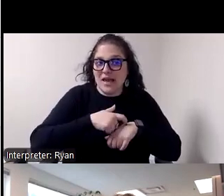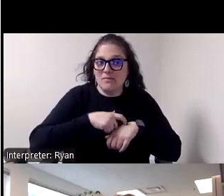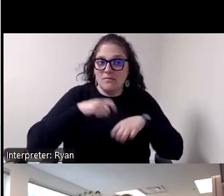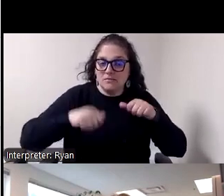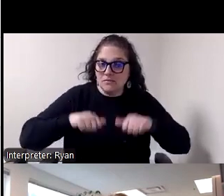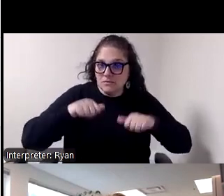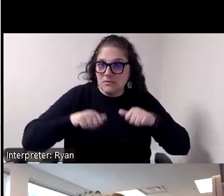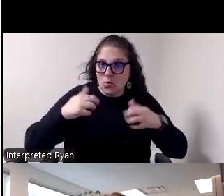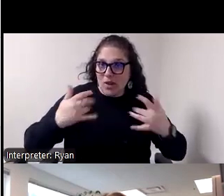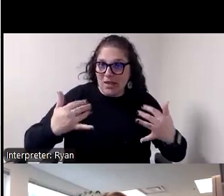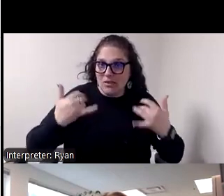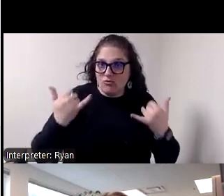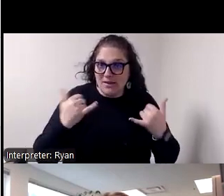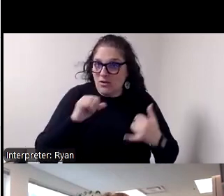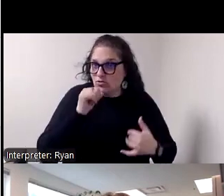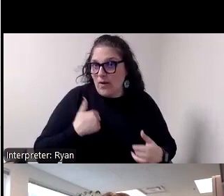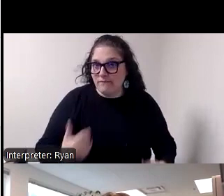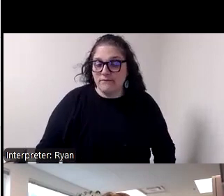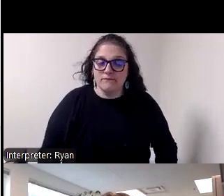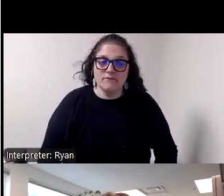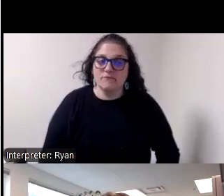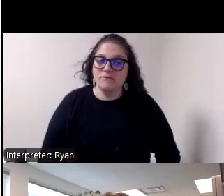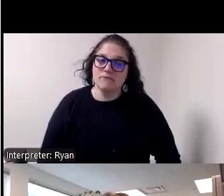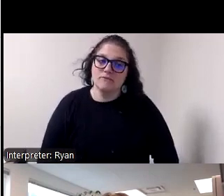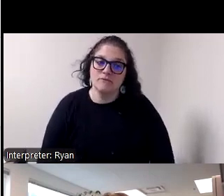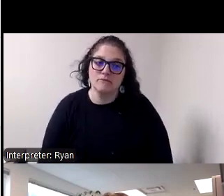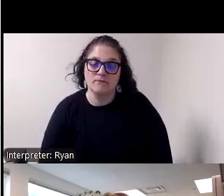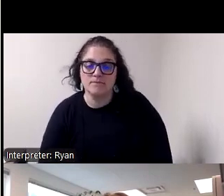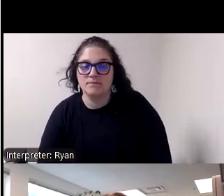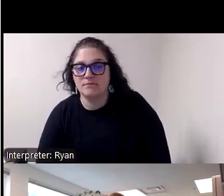But so from that point,